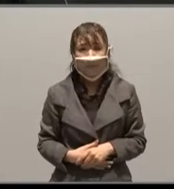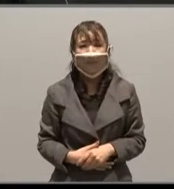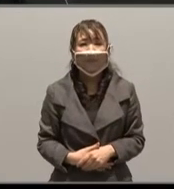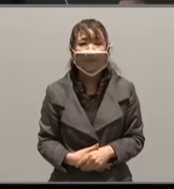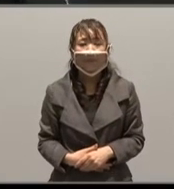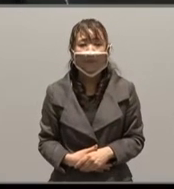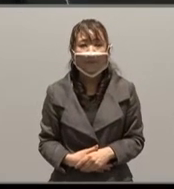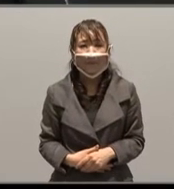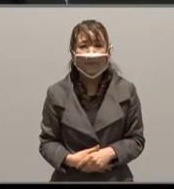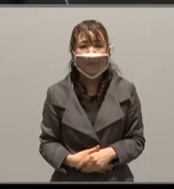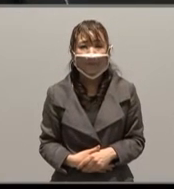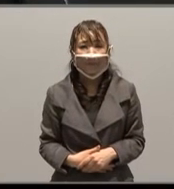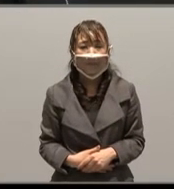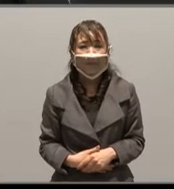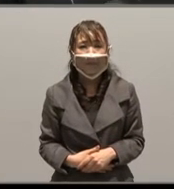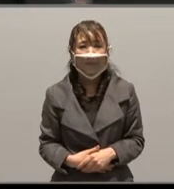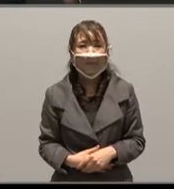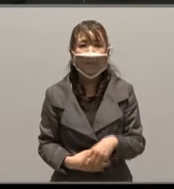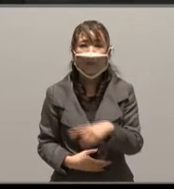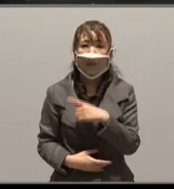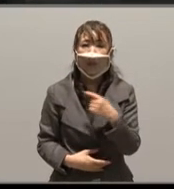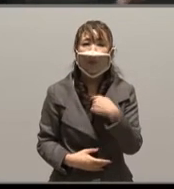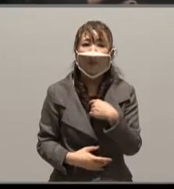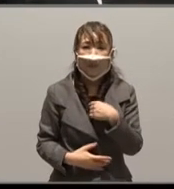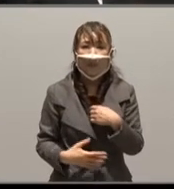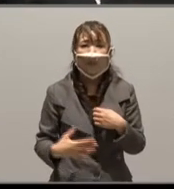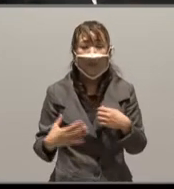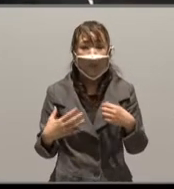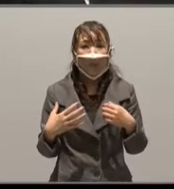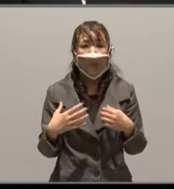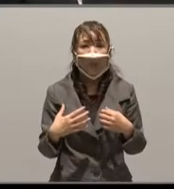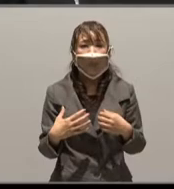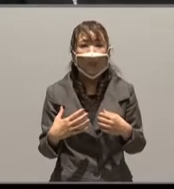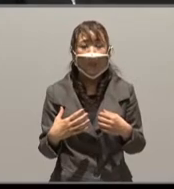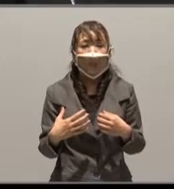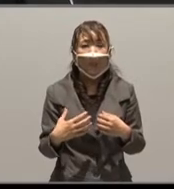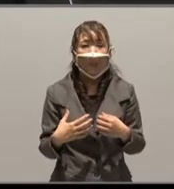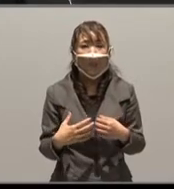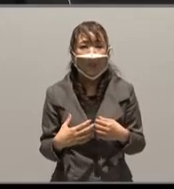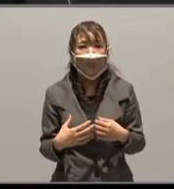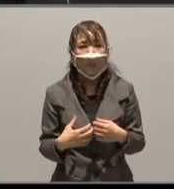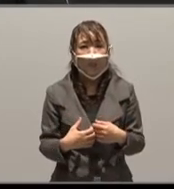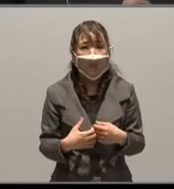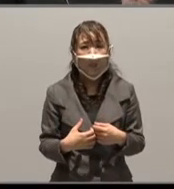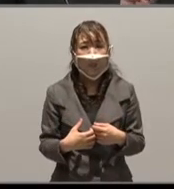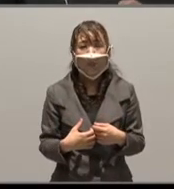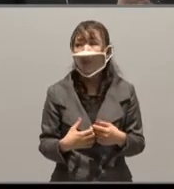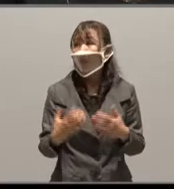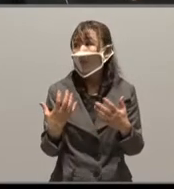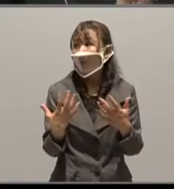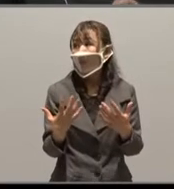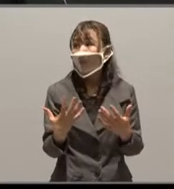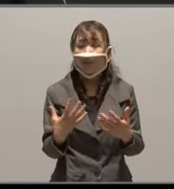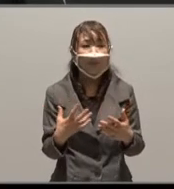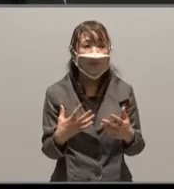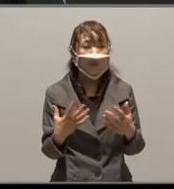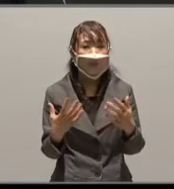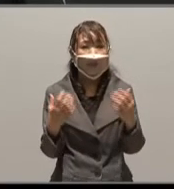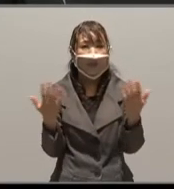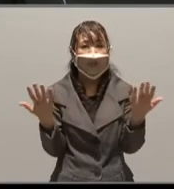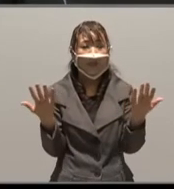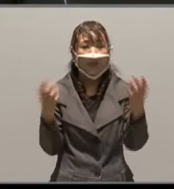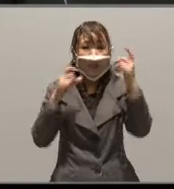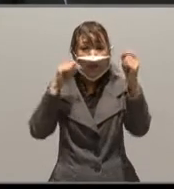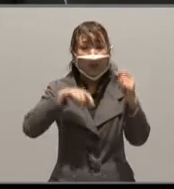in the city? That found to be also effective. This is a Kitanomori Park when we have a